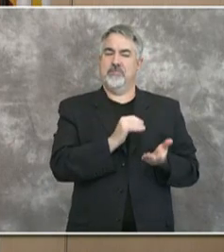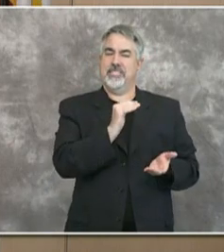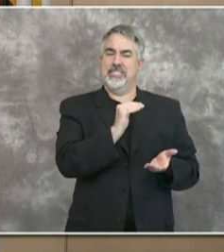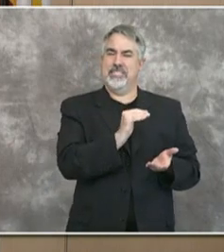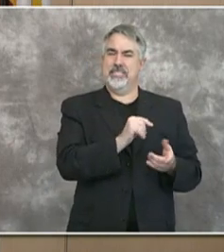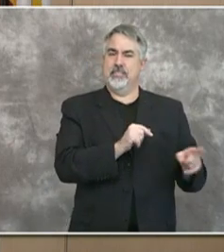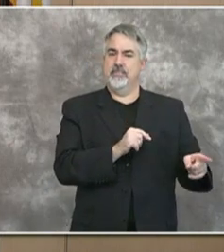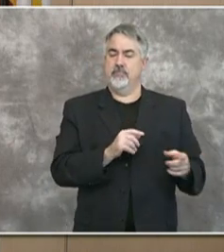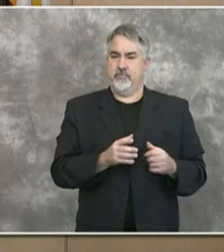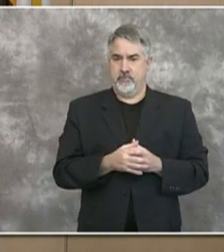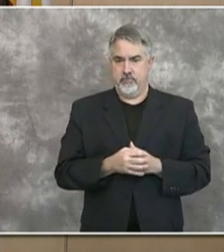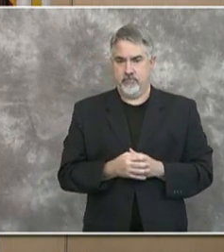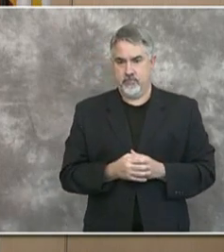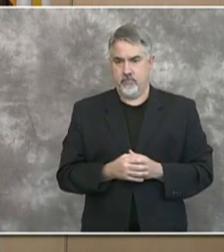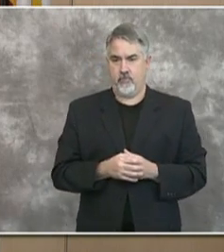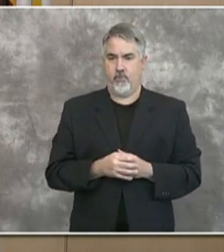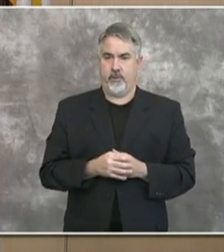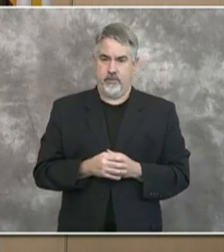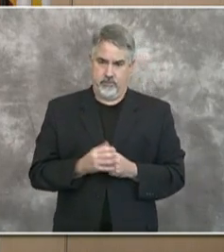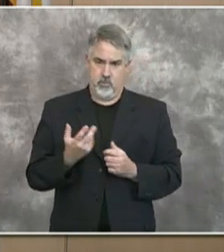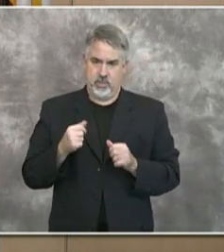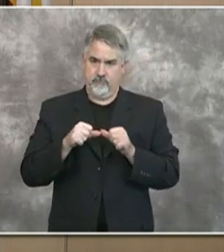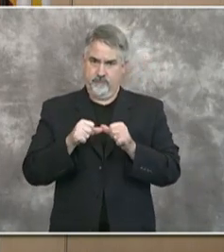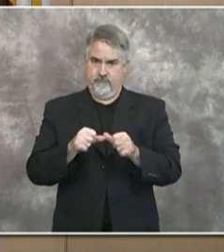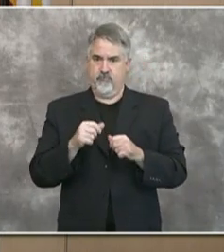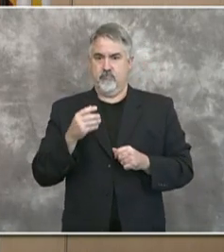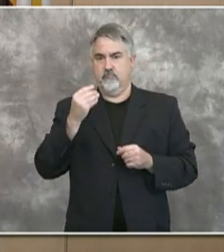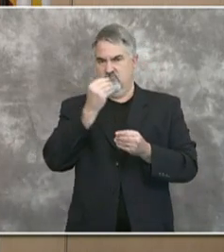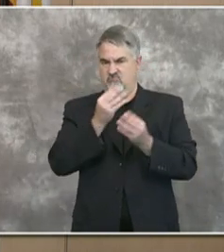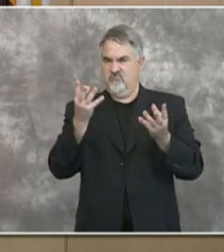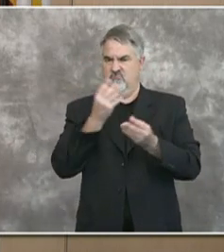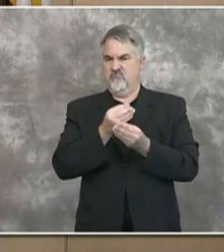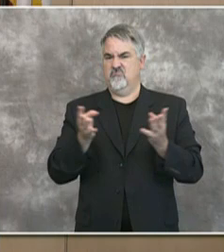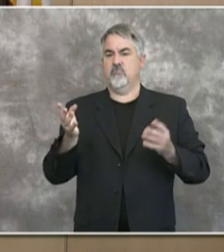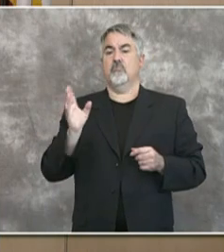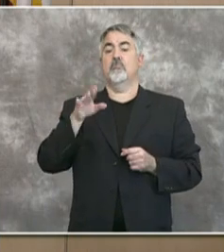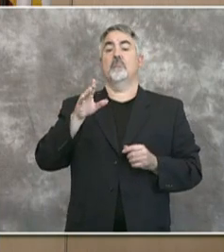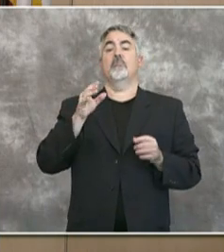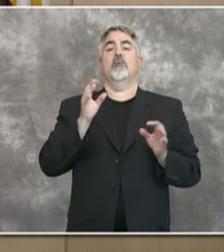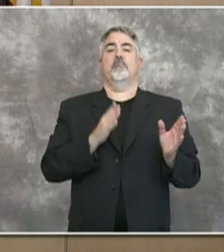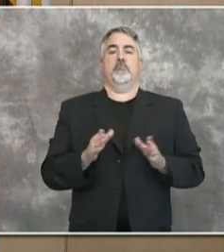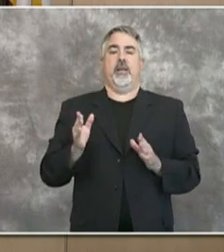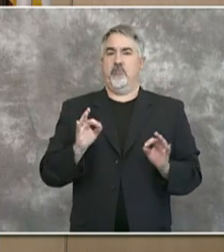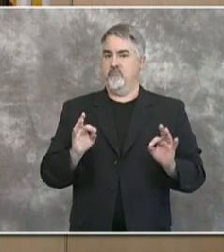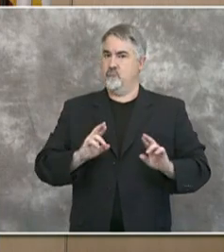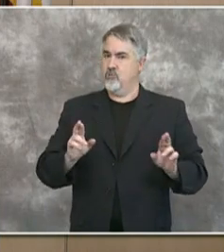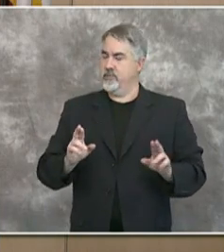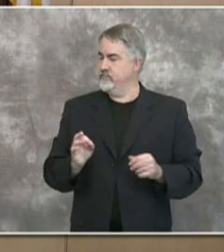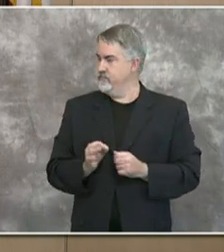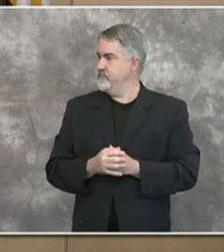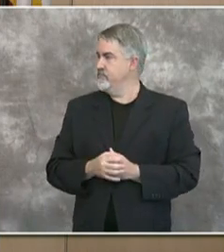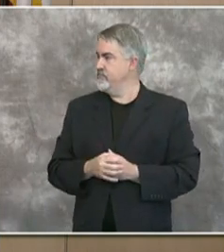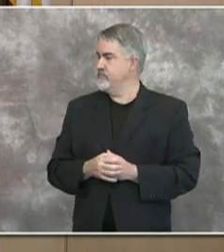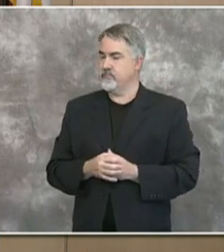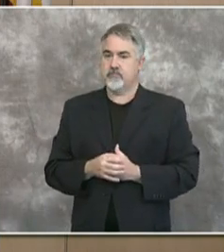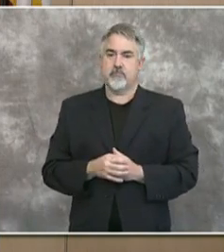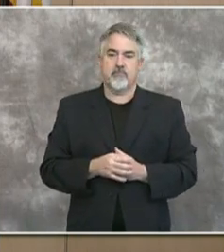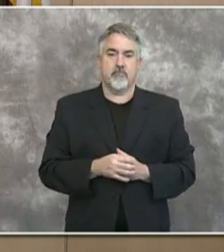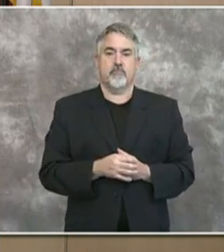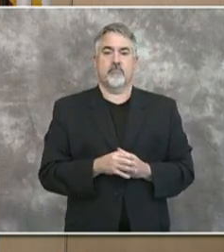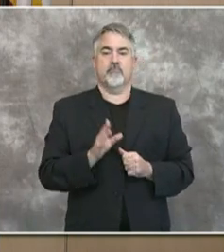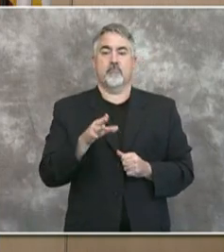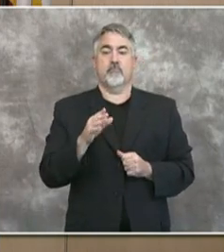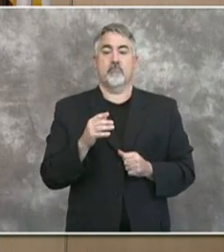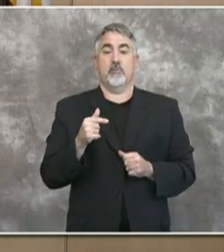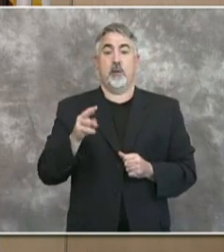want to give you advance notice today so you can begin to prepare. Also, beginning May 1st, we will